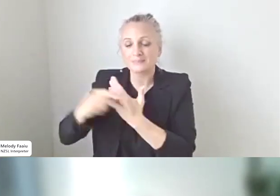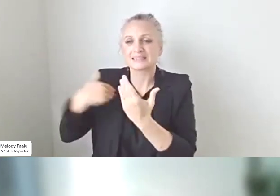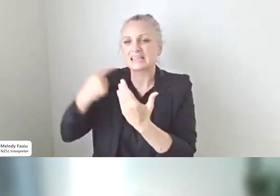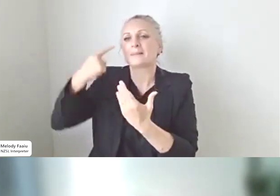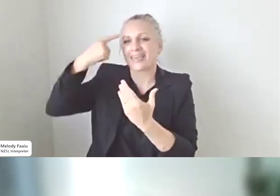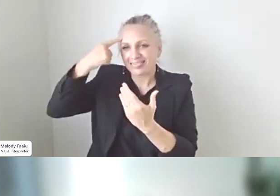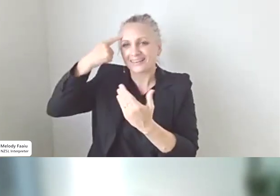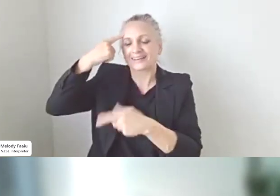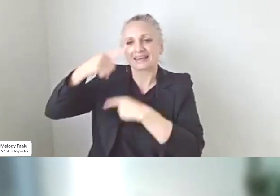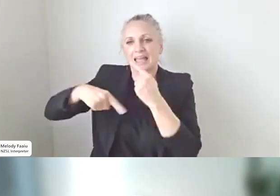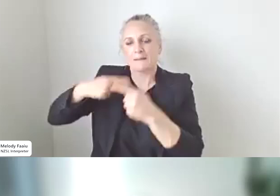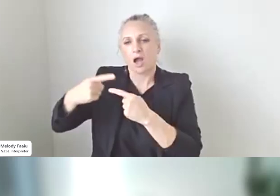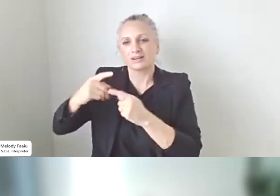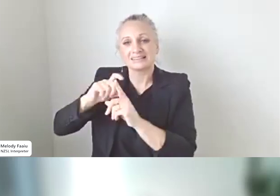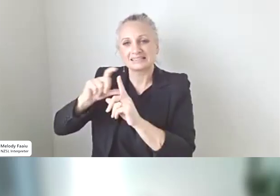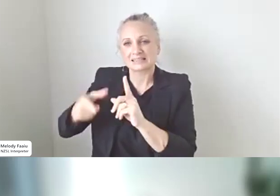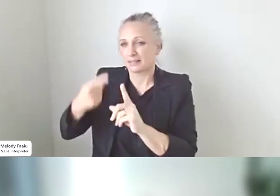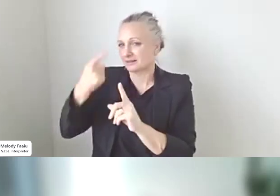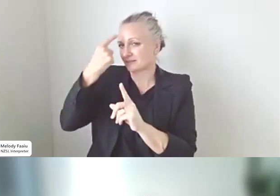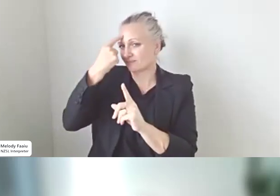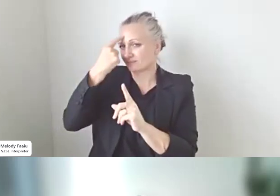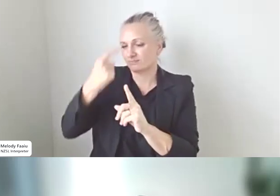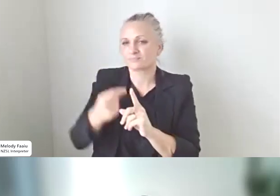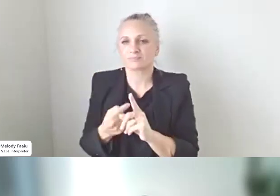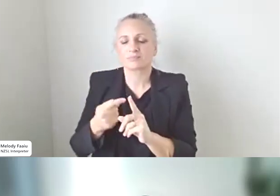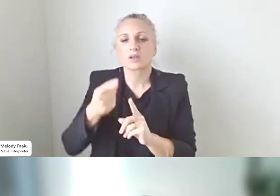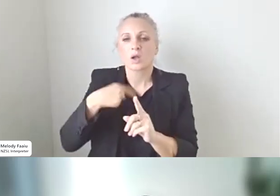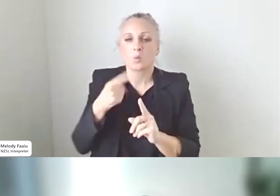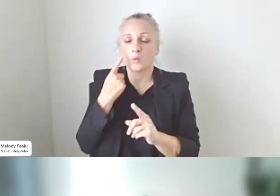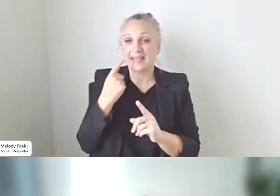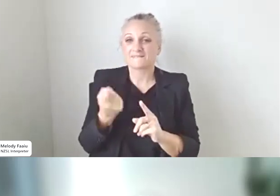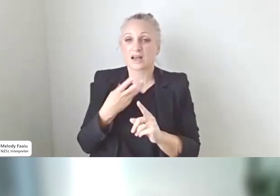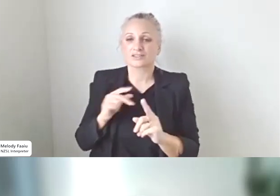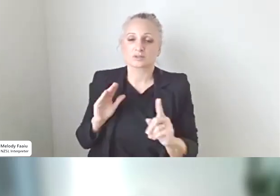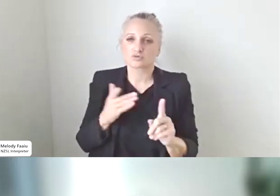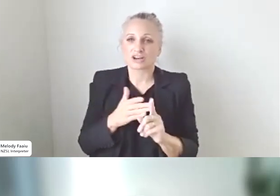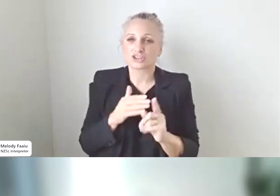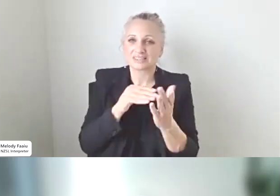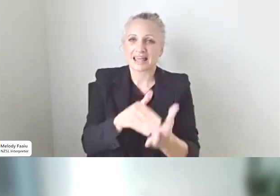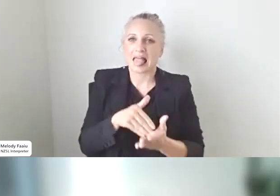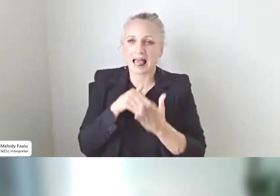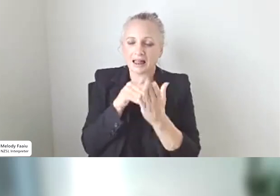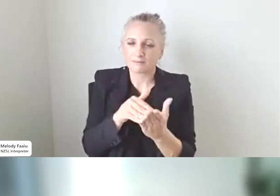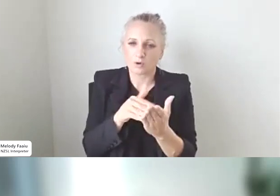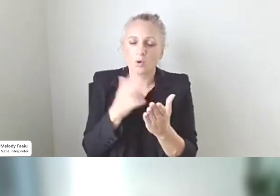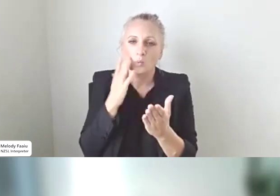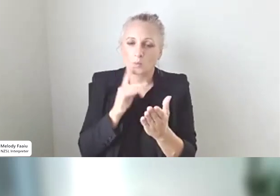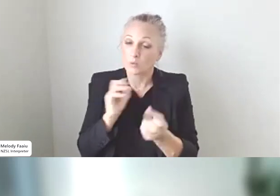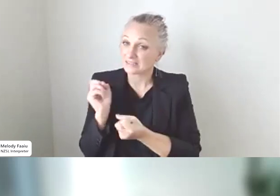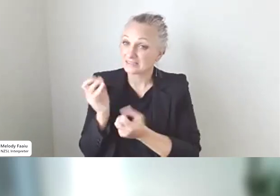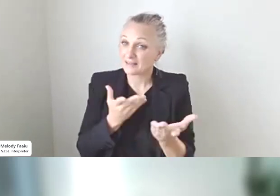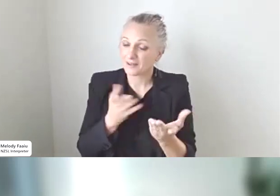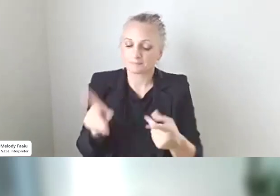and to advocate. But we have found some particular strategies that have been really helpful in what we've been delivering. One is our